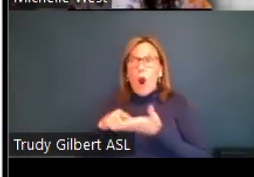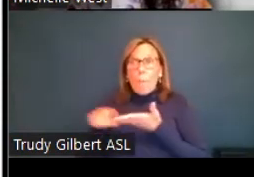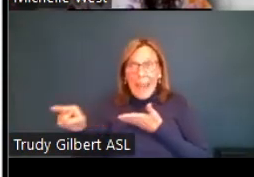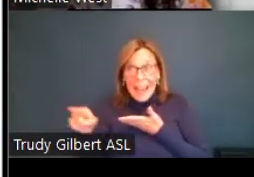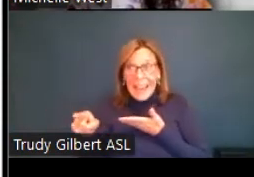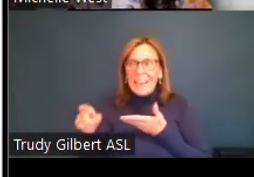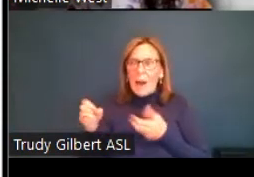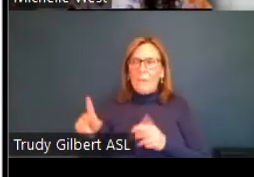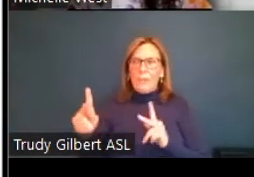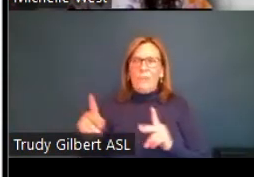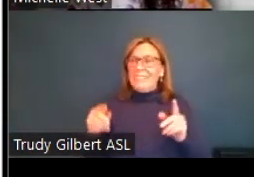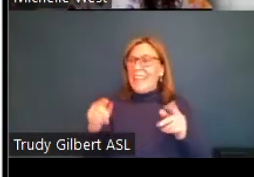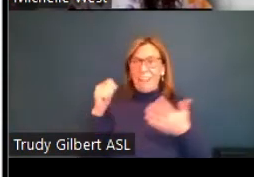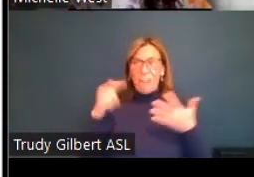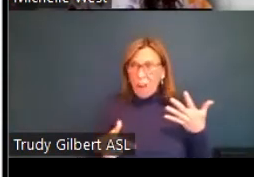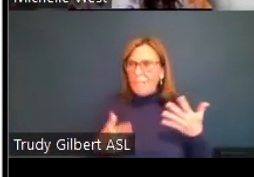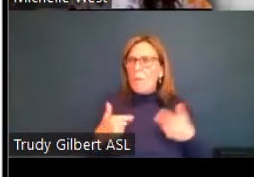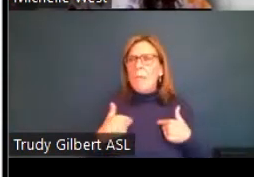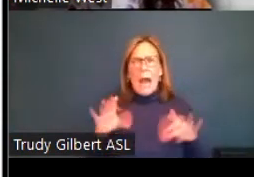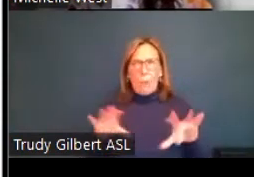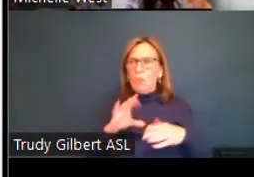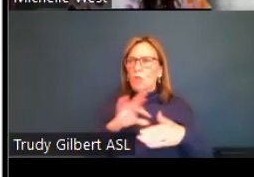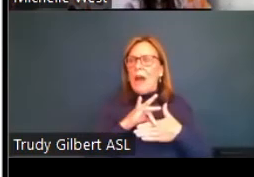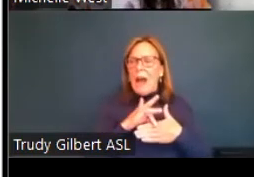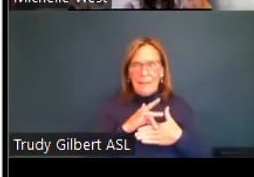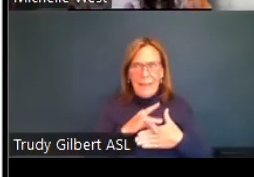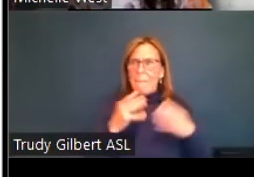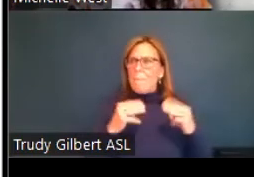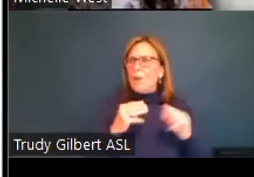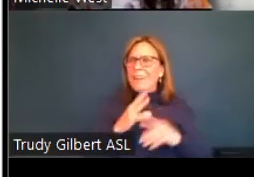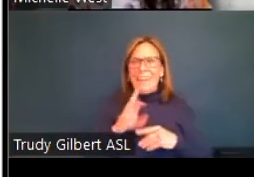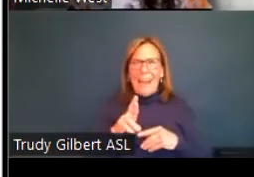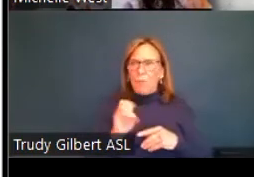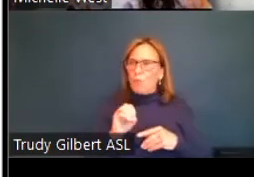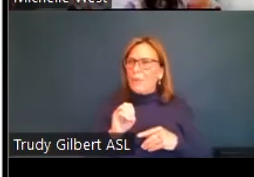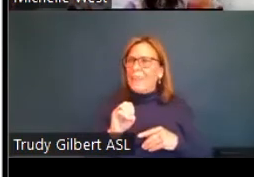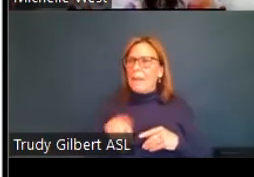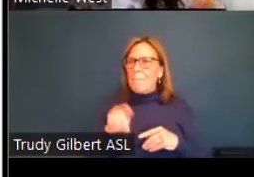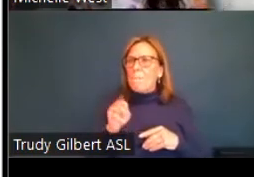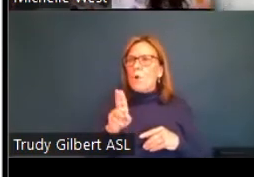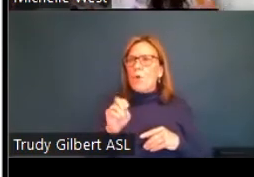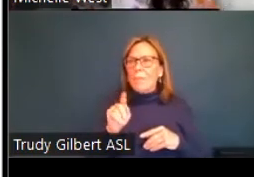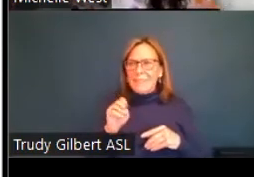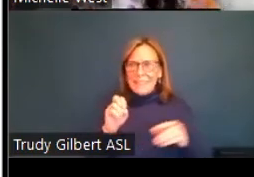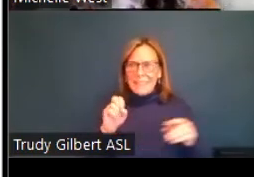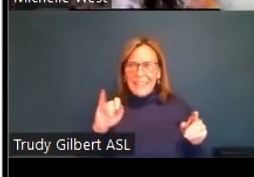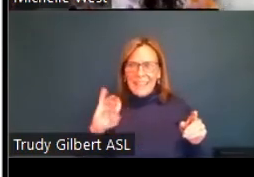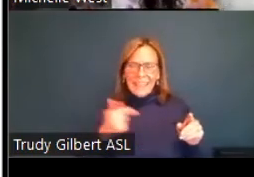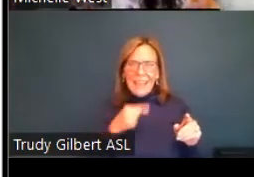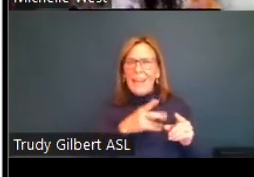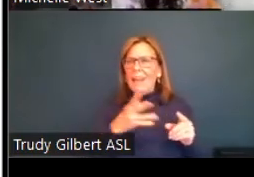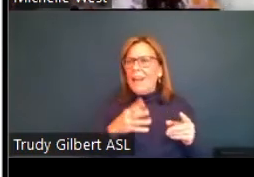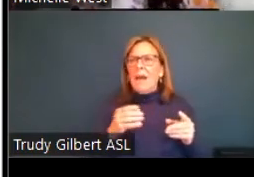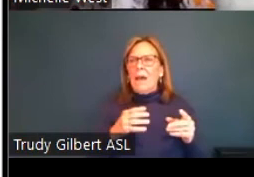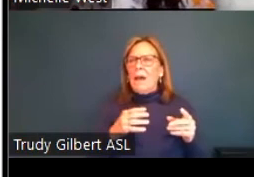I would definitely do content marketing and repurposing and the earned media. Google Ad Grants is worth